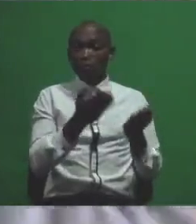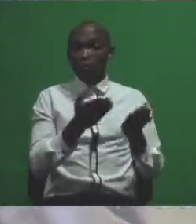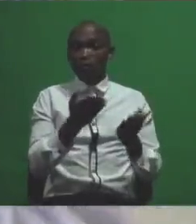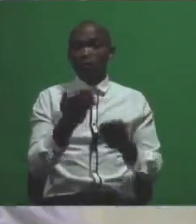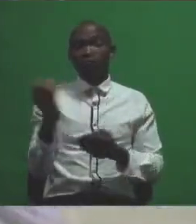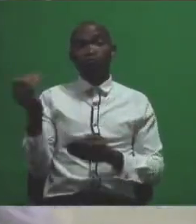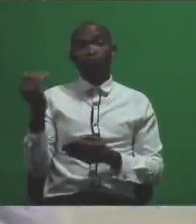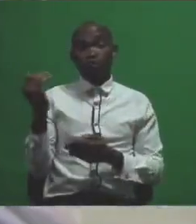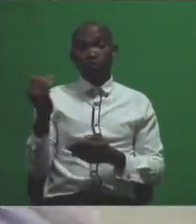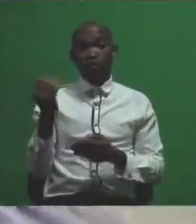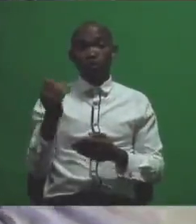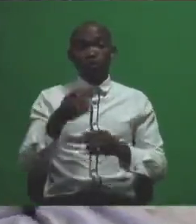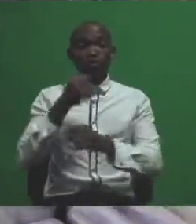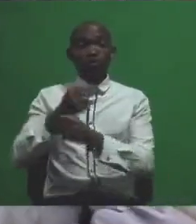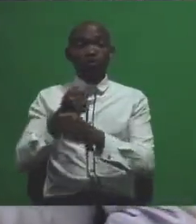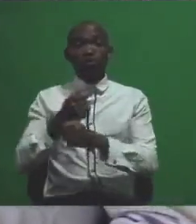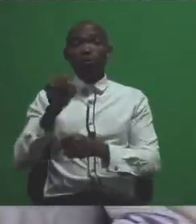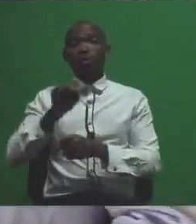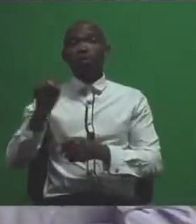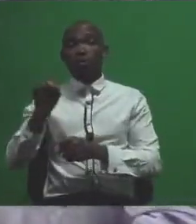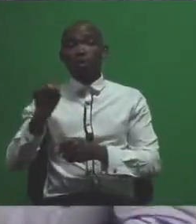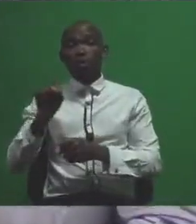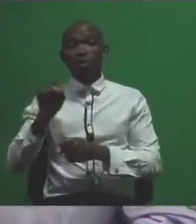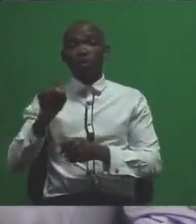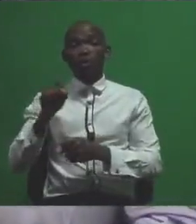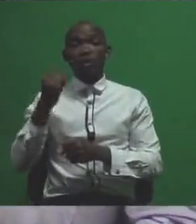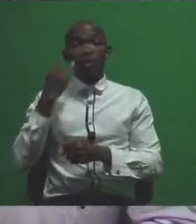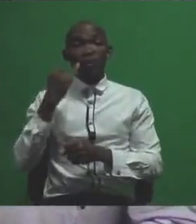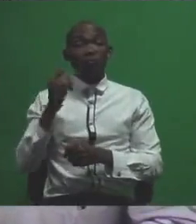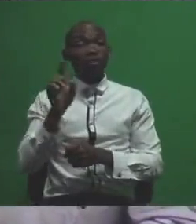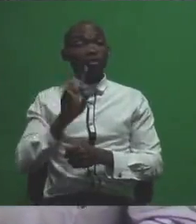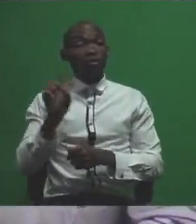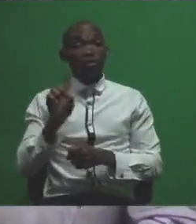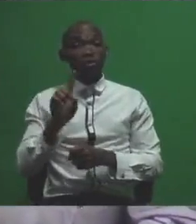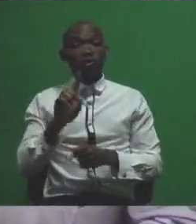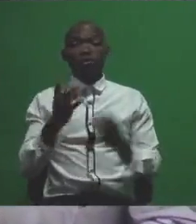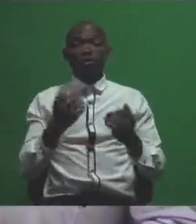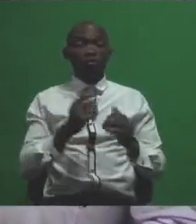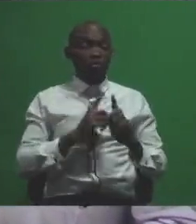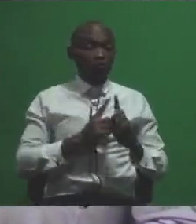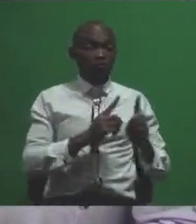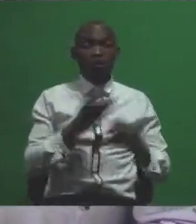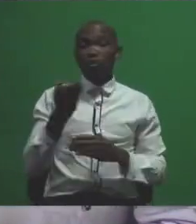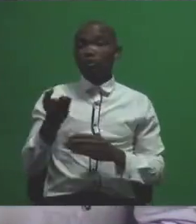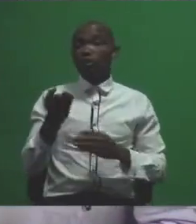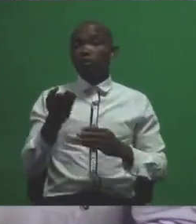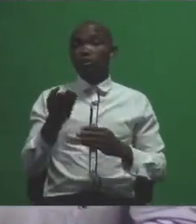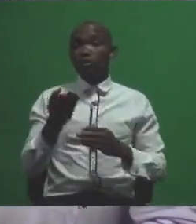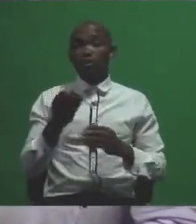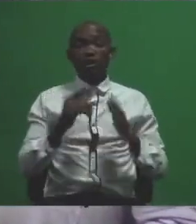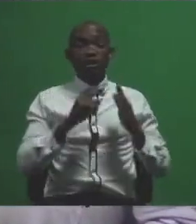do something, you have to do it. If you don't, it means that you don't follow that